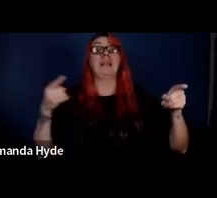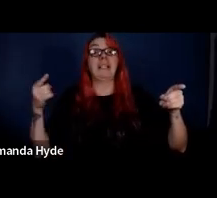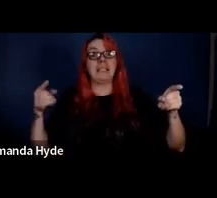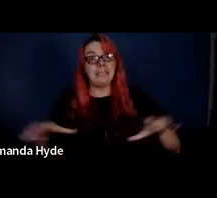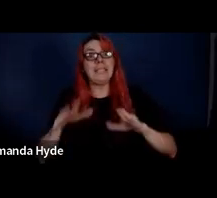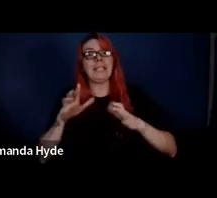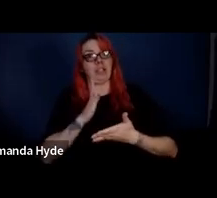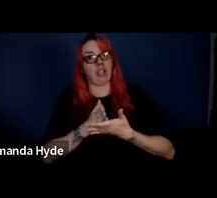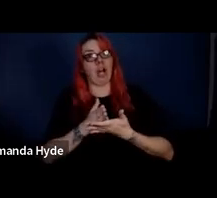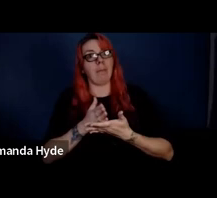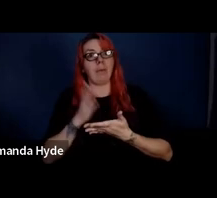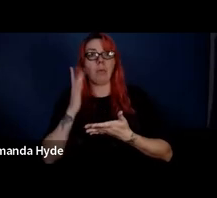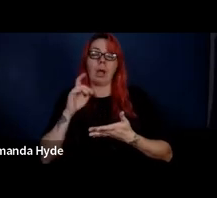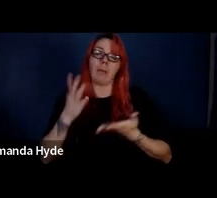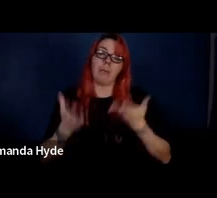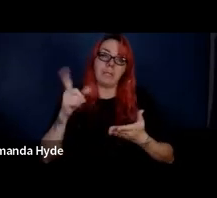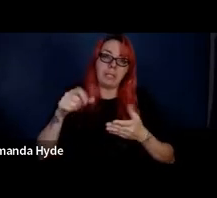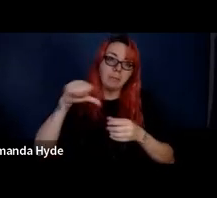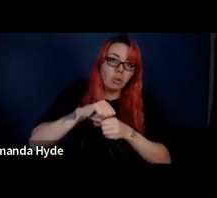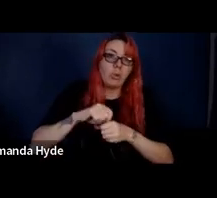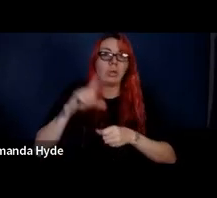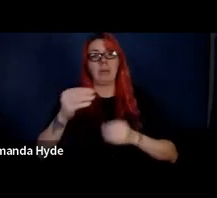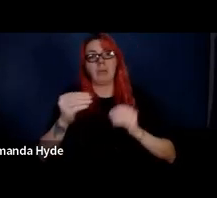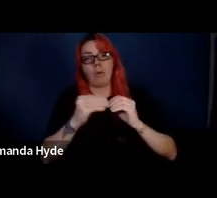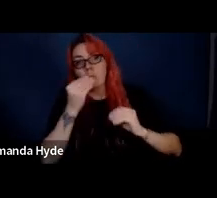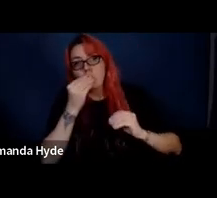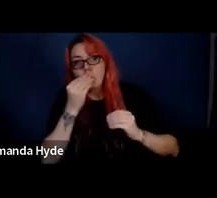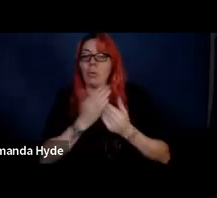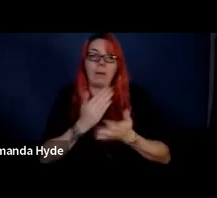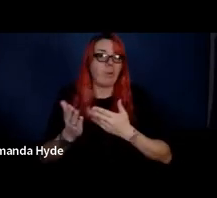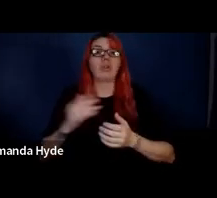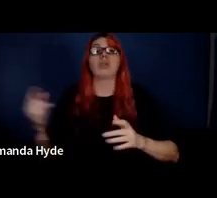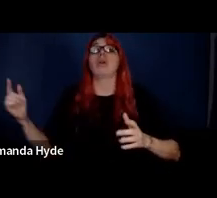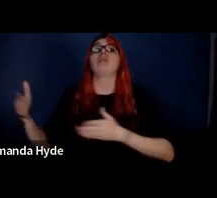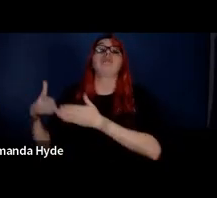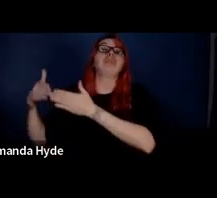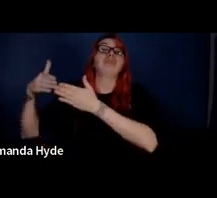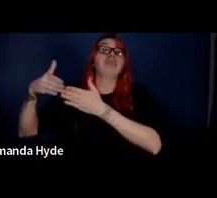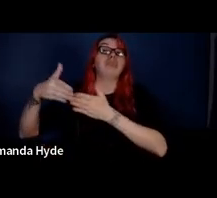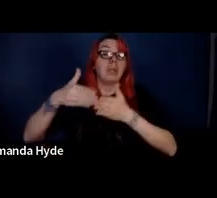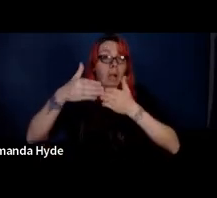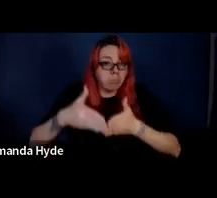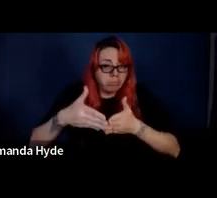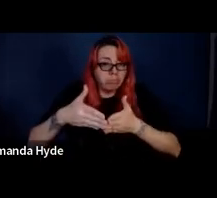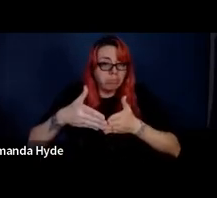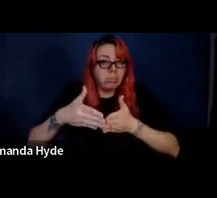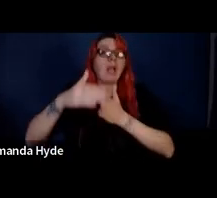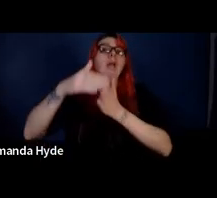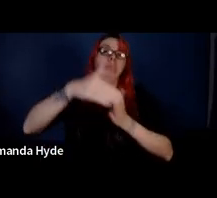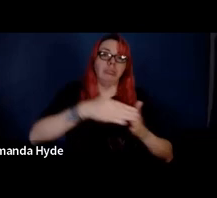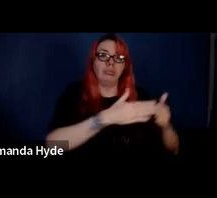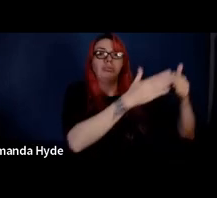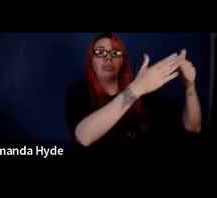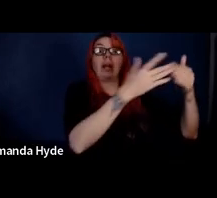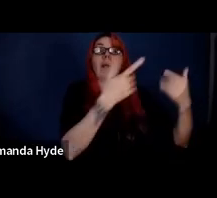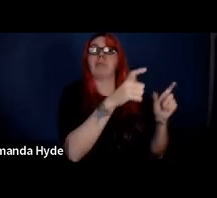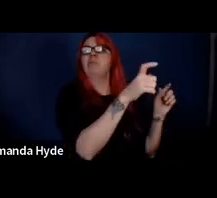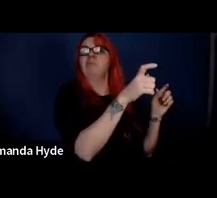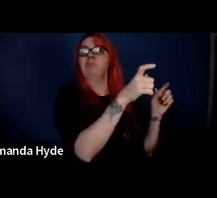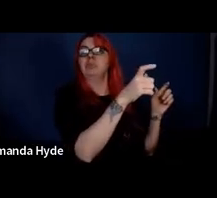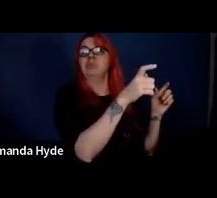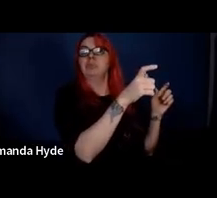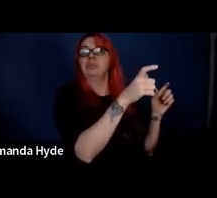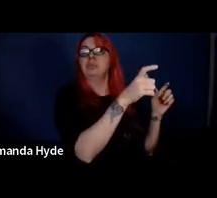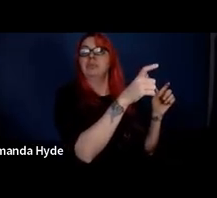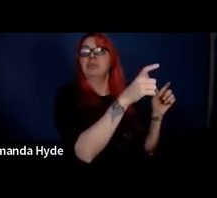result. And you'll see there are videos and films of the moment or along the shores, and you'll see people holding signs saying, "Keep Canada